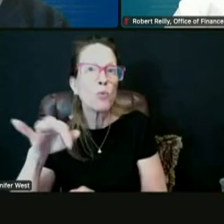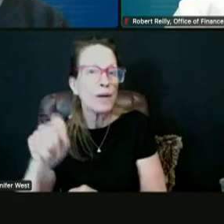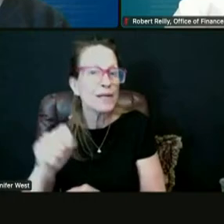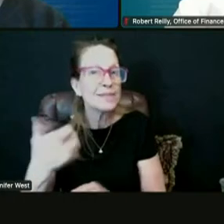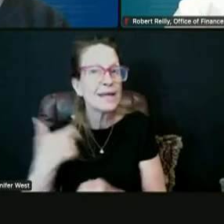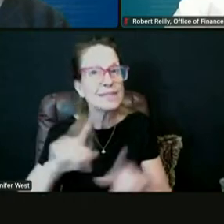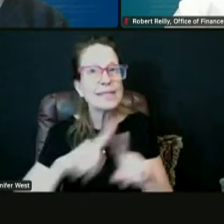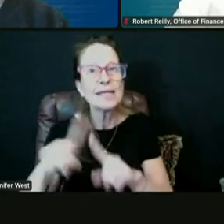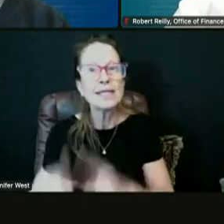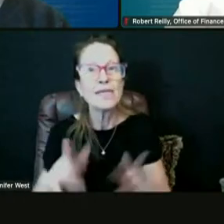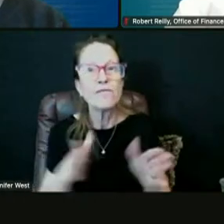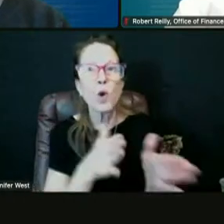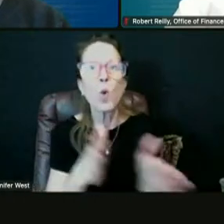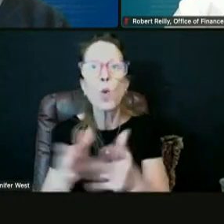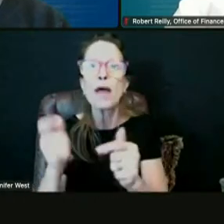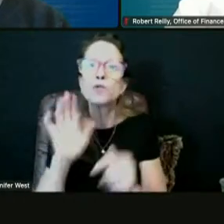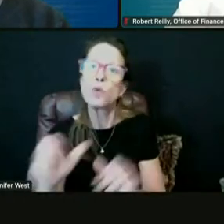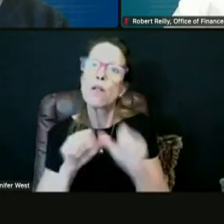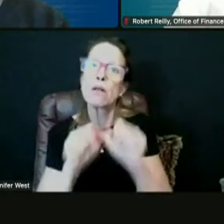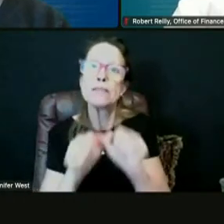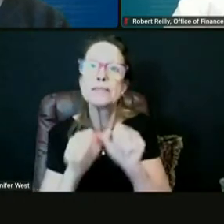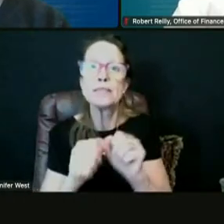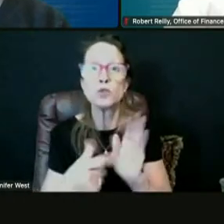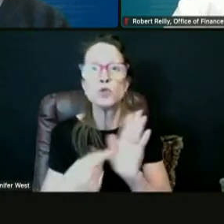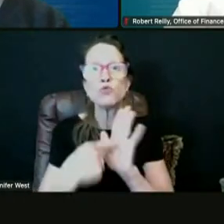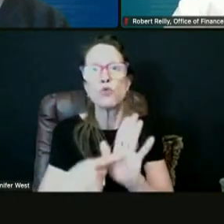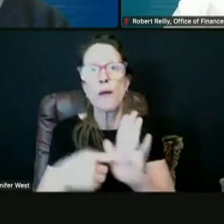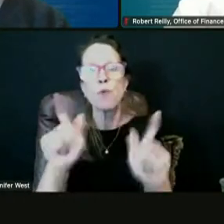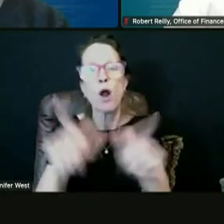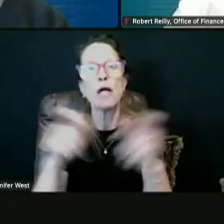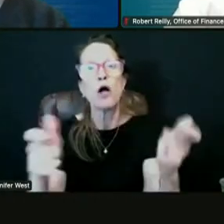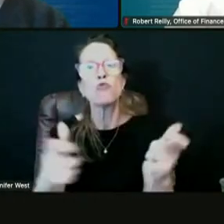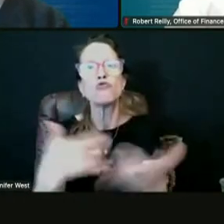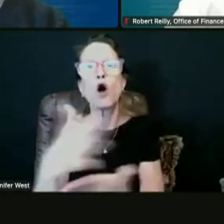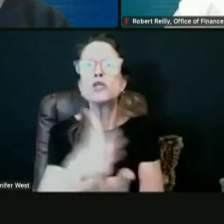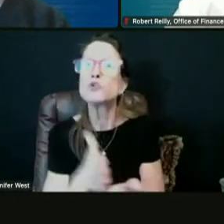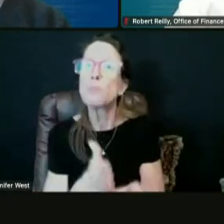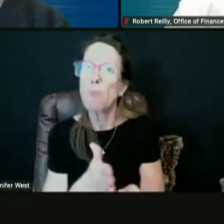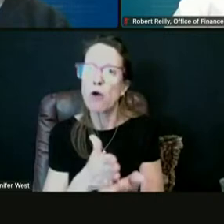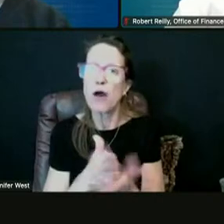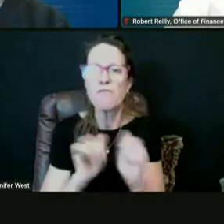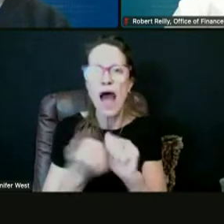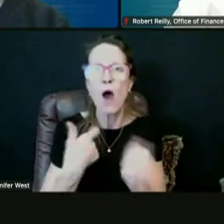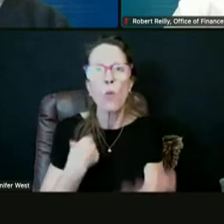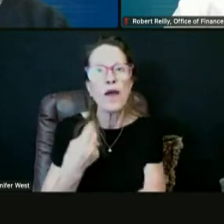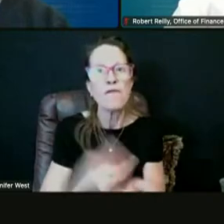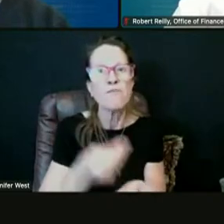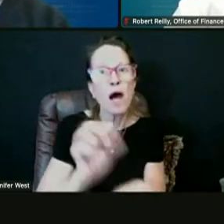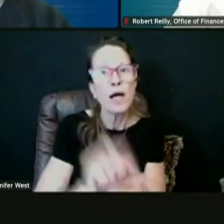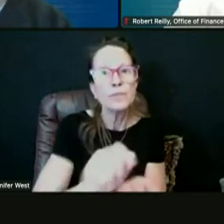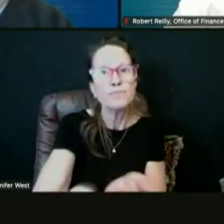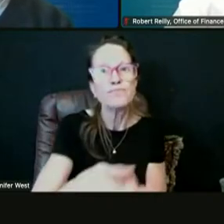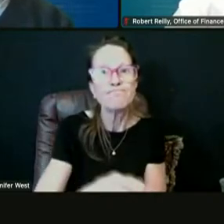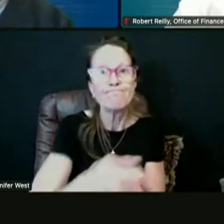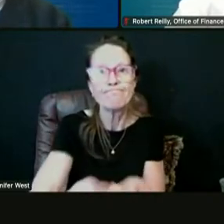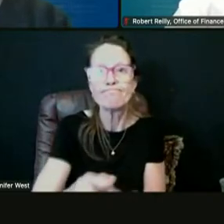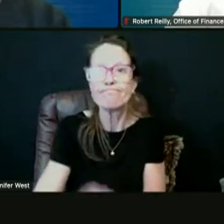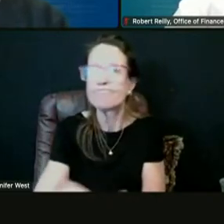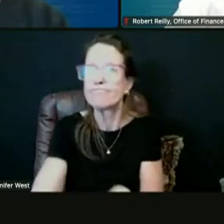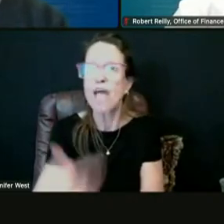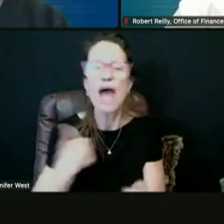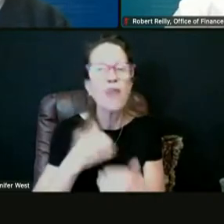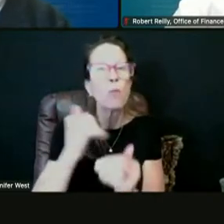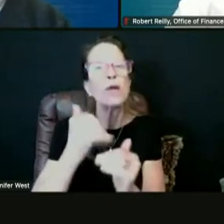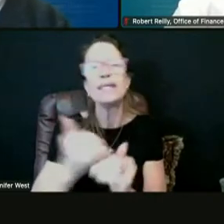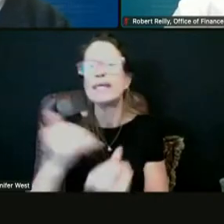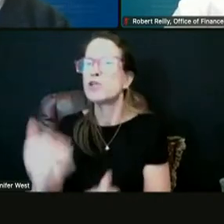different ways are going to continue to represent a large part of what we have to fund, and then what we have to go beyond in terms of the